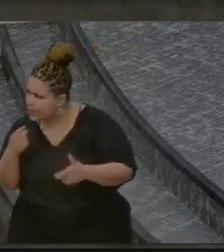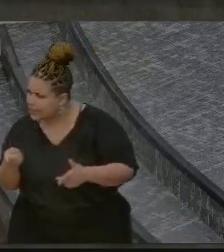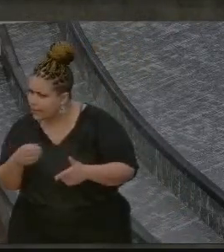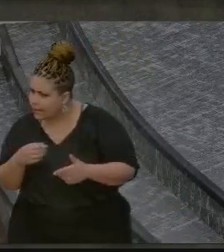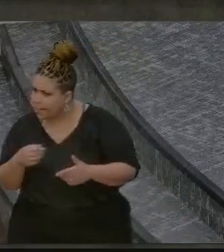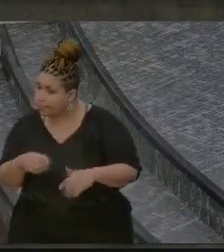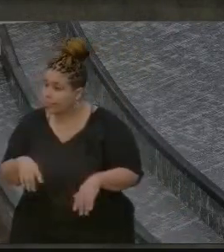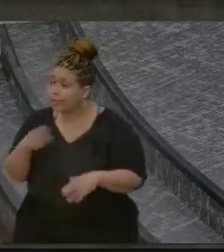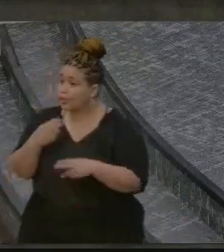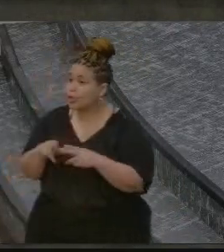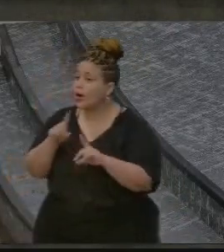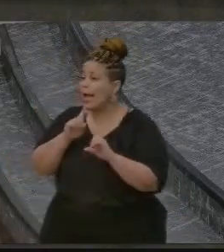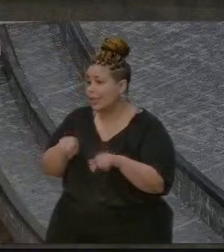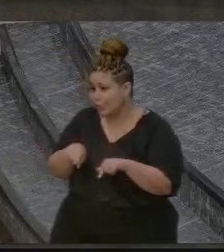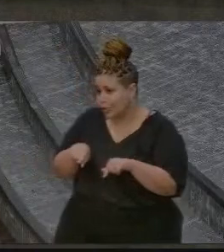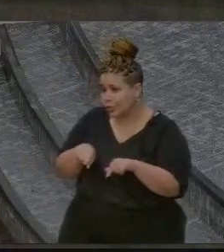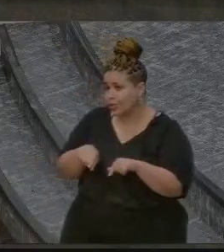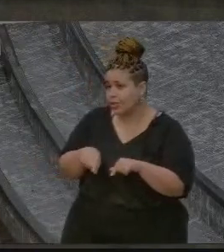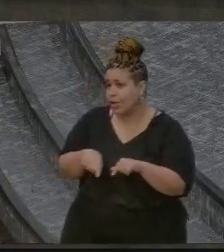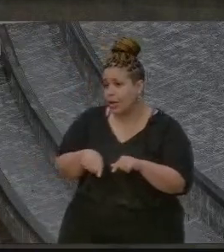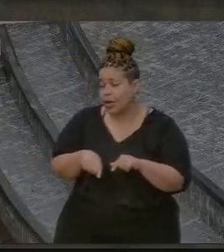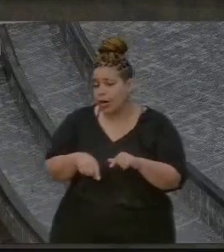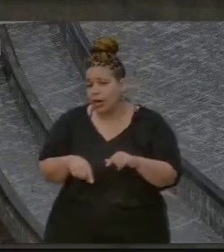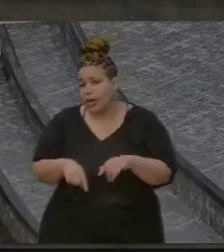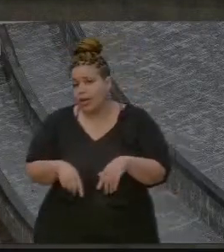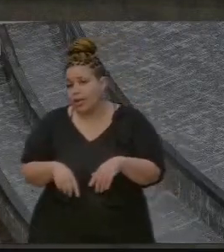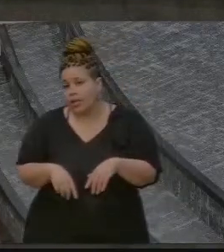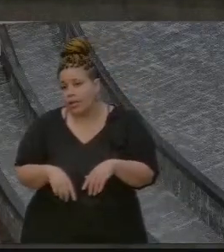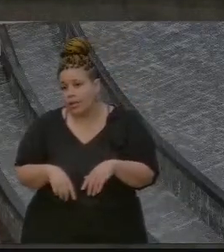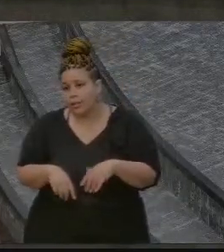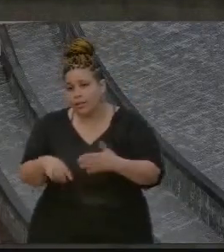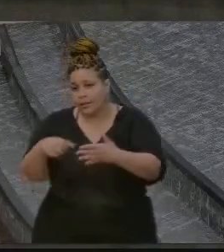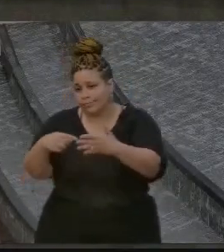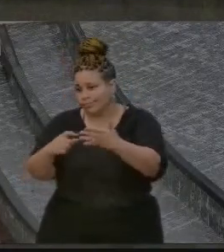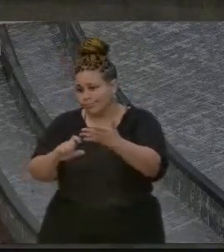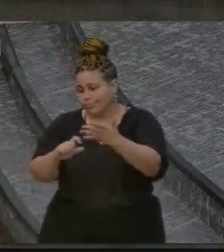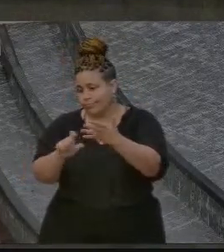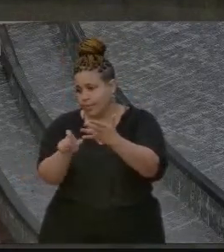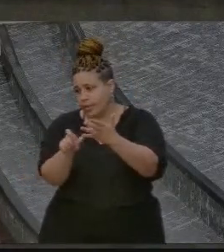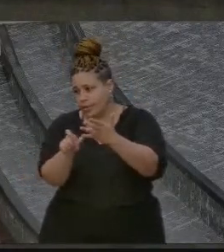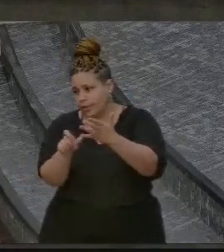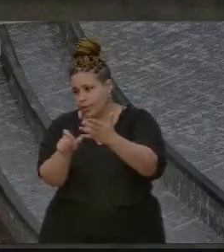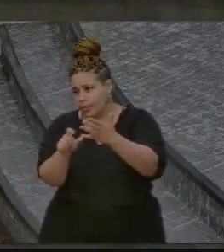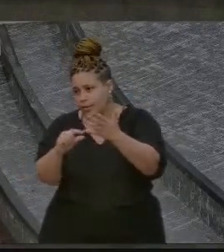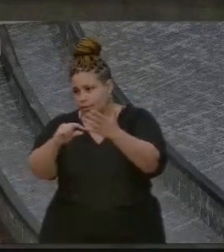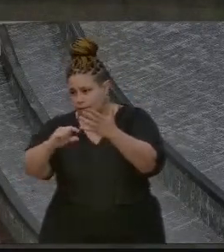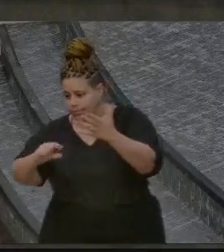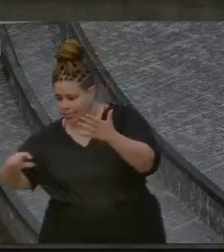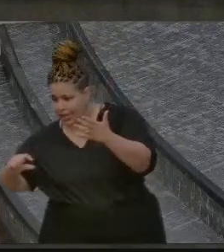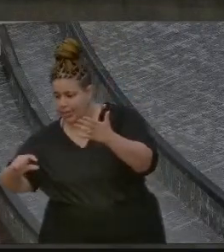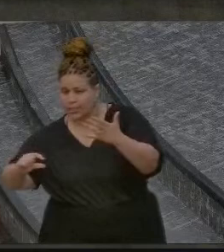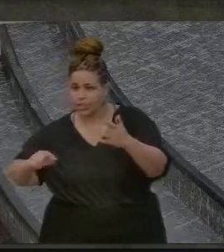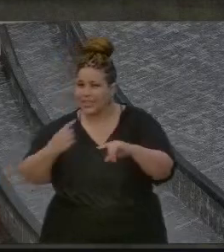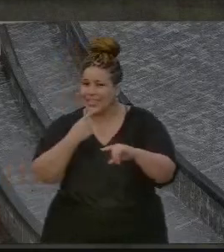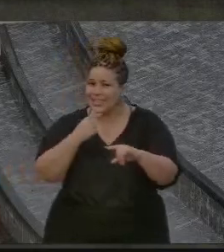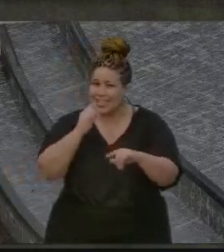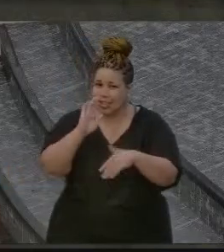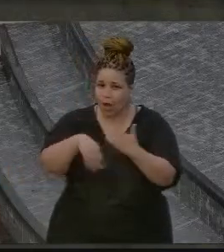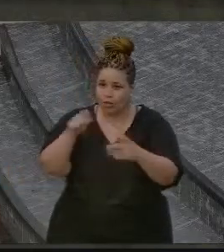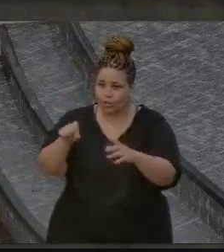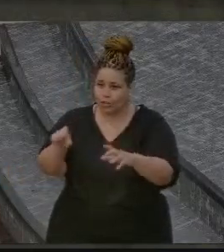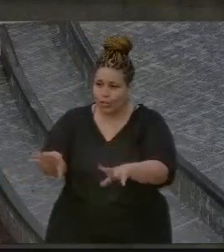Short answer, because subsection E of the new statute says all local boards shall adopt a policy that contains the following.